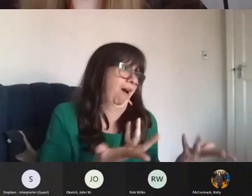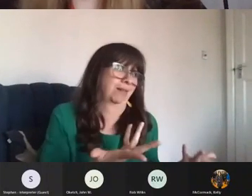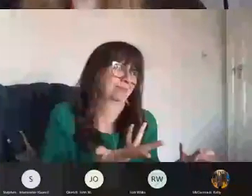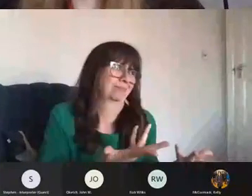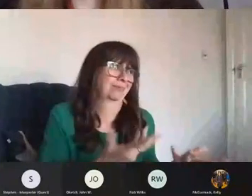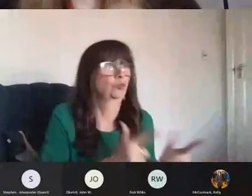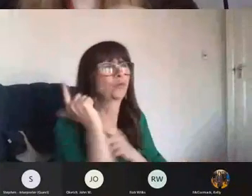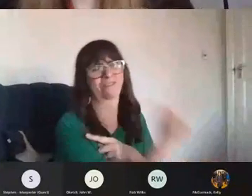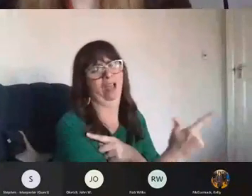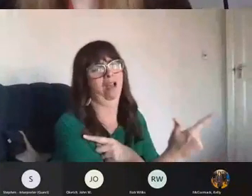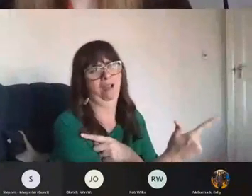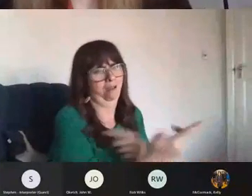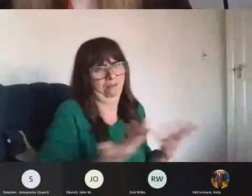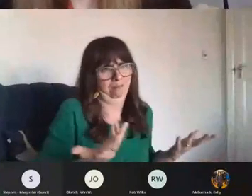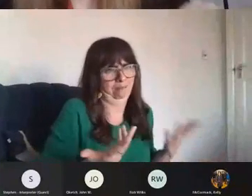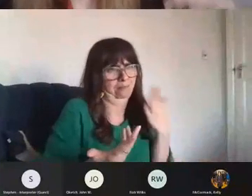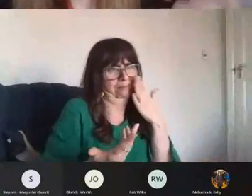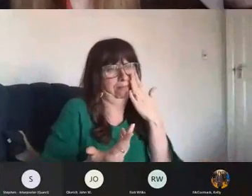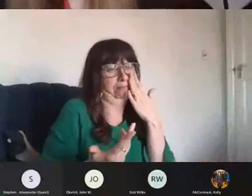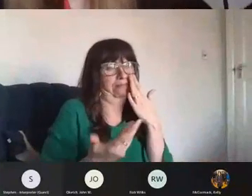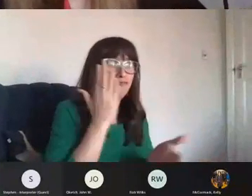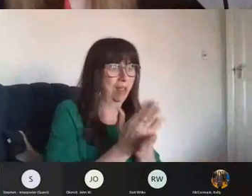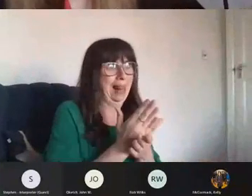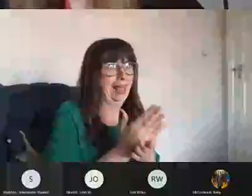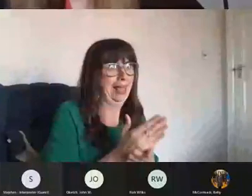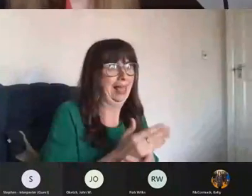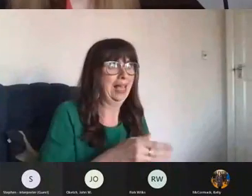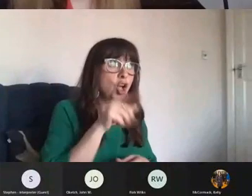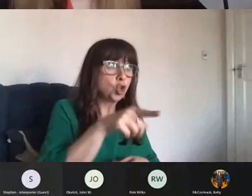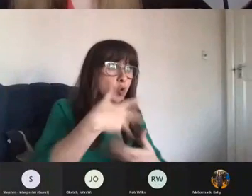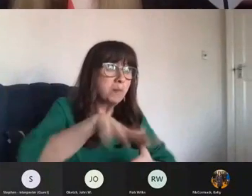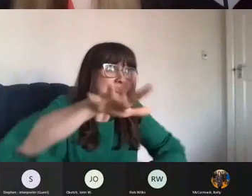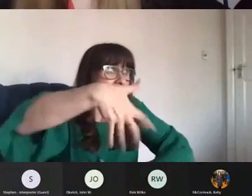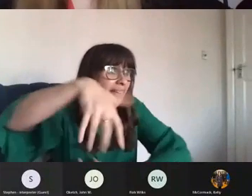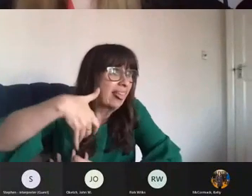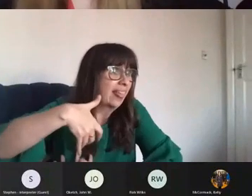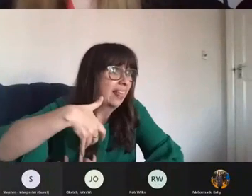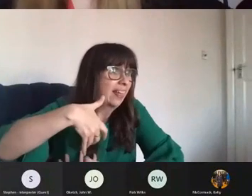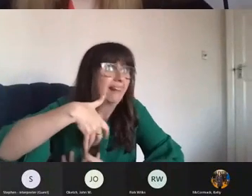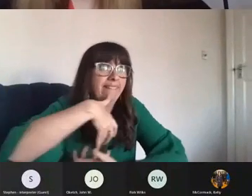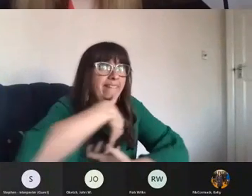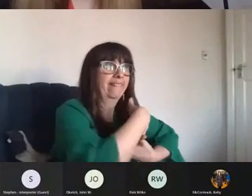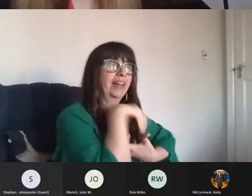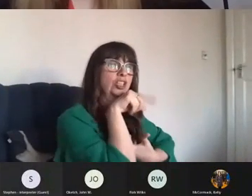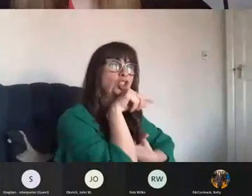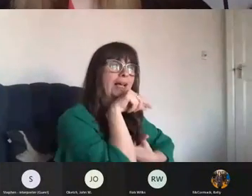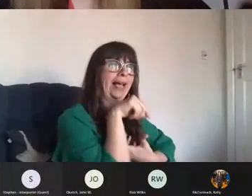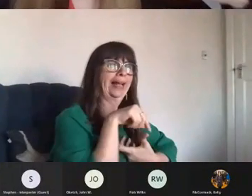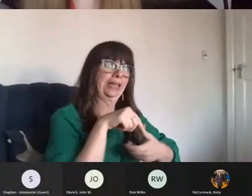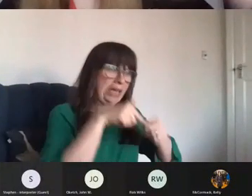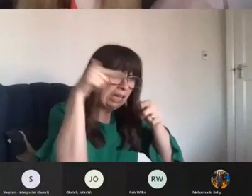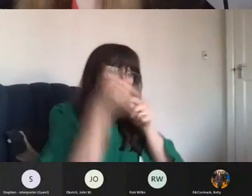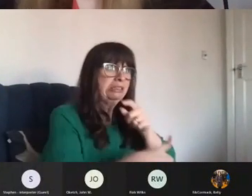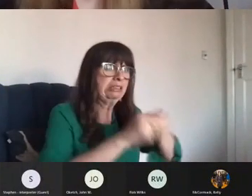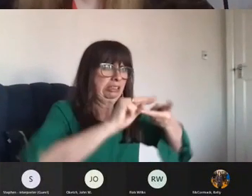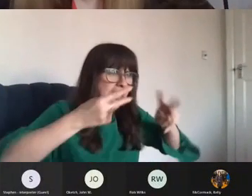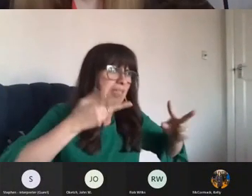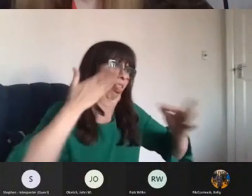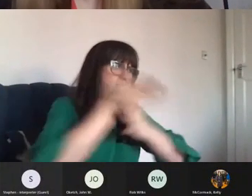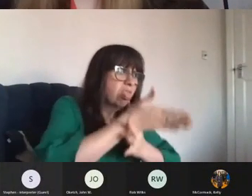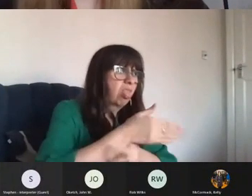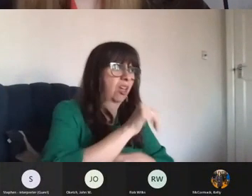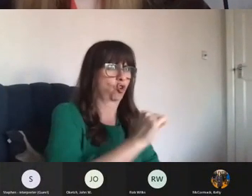would be very legitimate. Are you really going to put an unknown relative of yours into a tough position because of